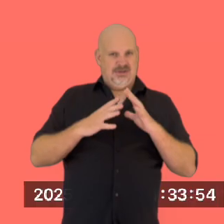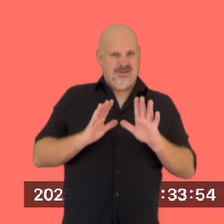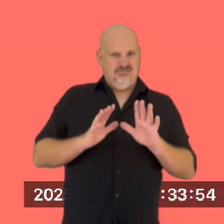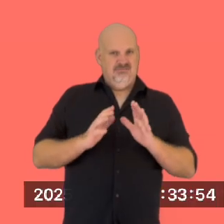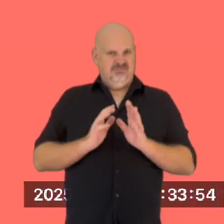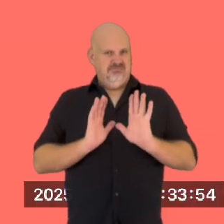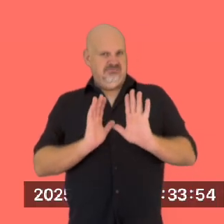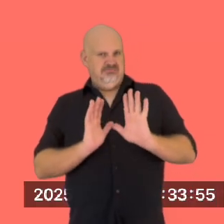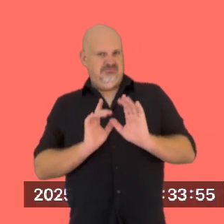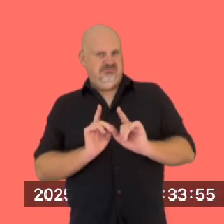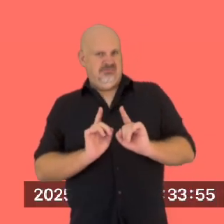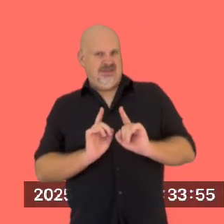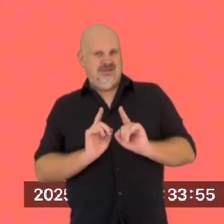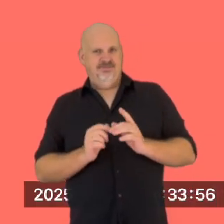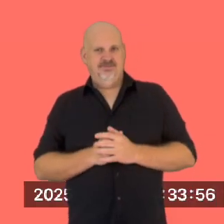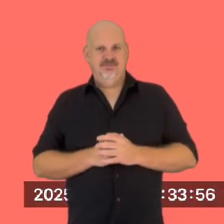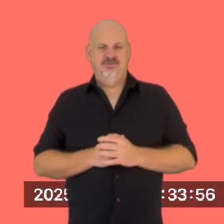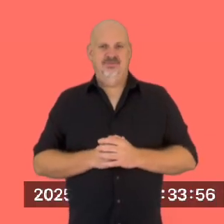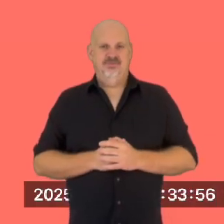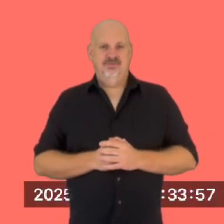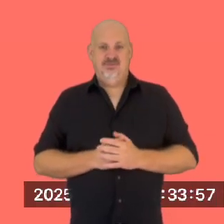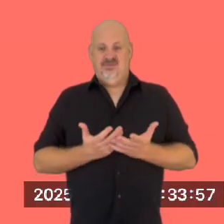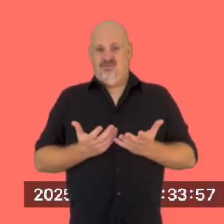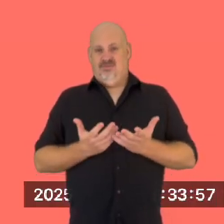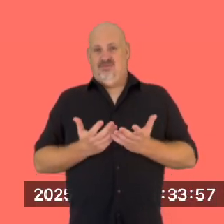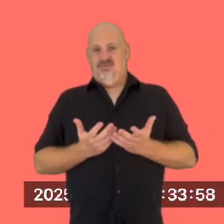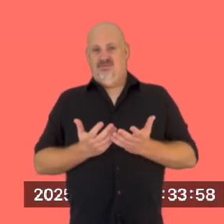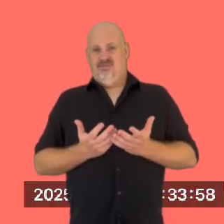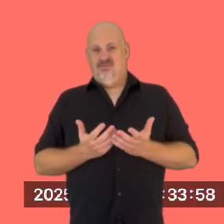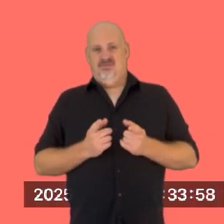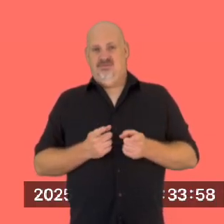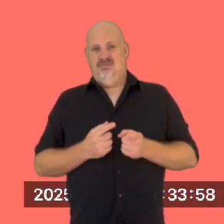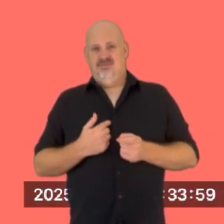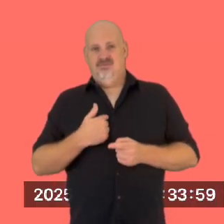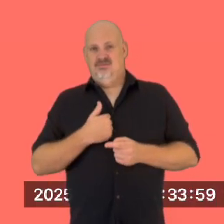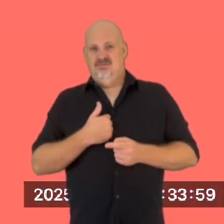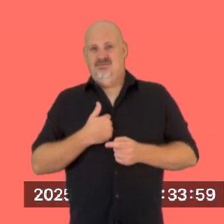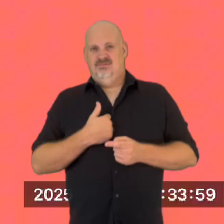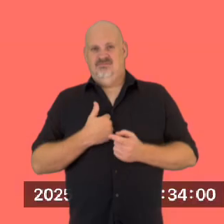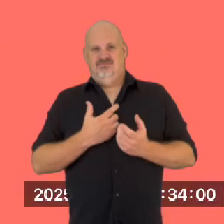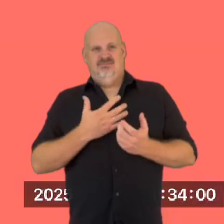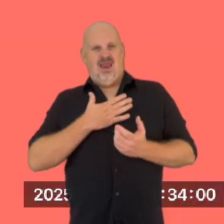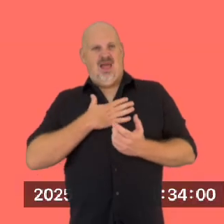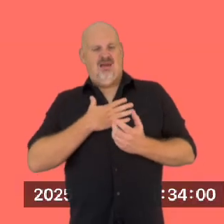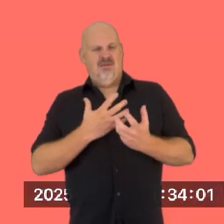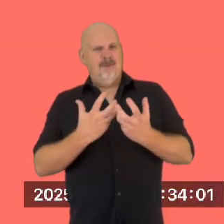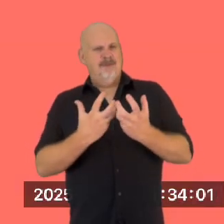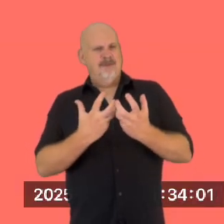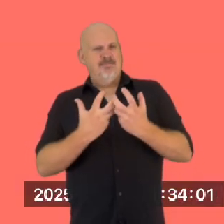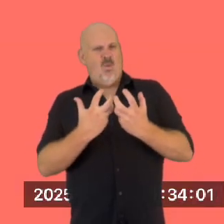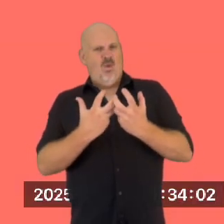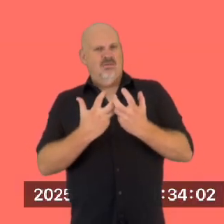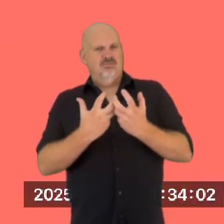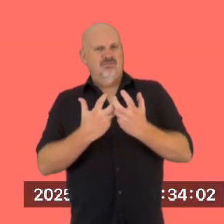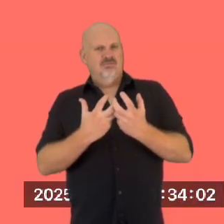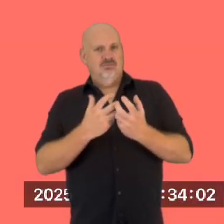Bit rubby down that end there. So I'll leave that like that. And again, to sort of say that I always kind of gravitate